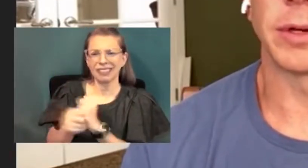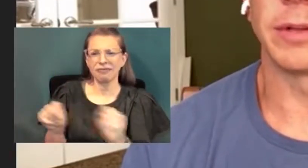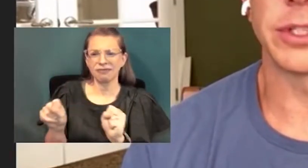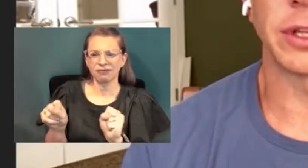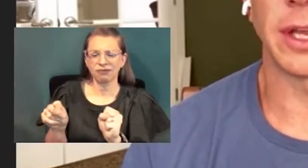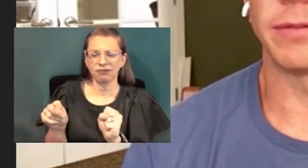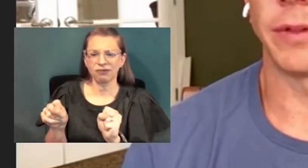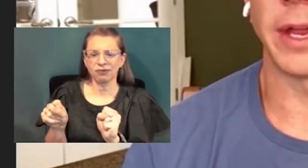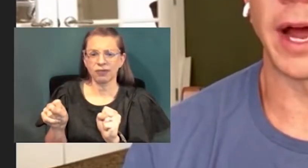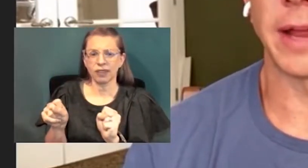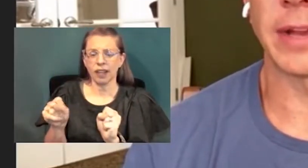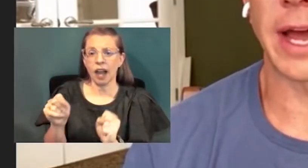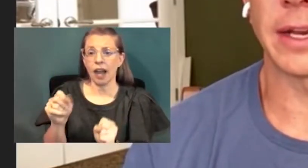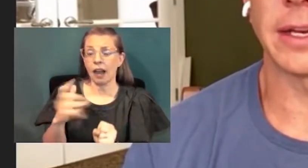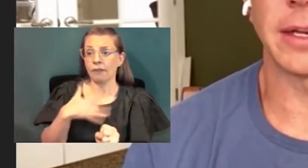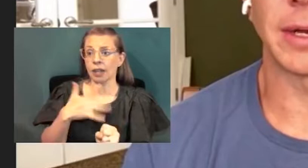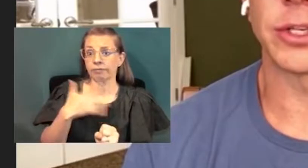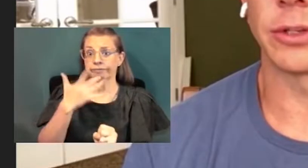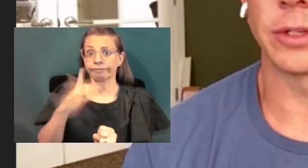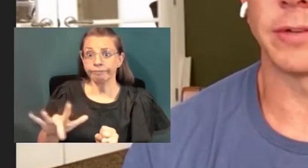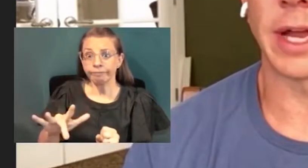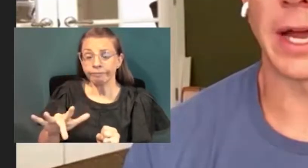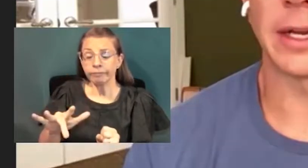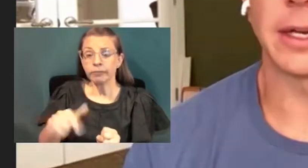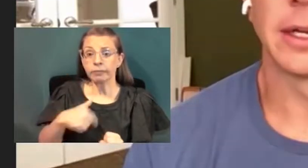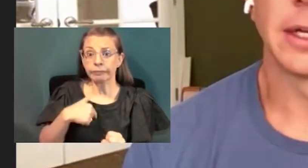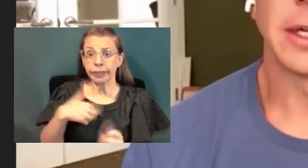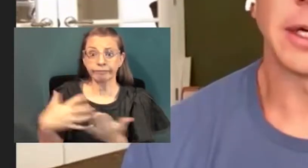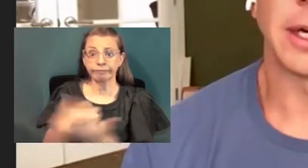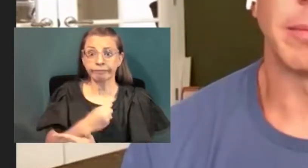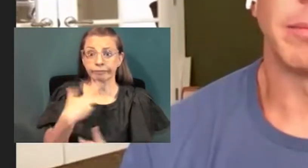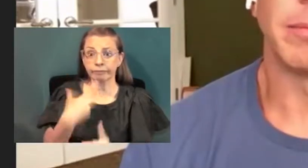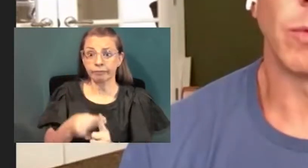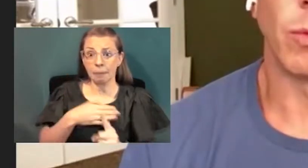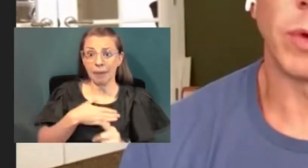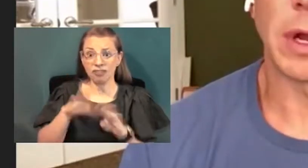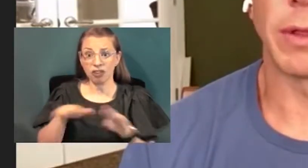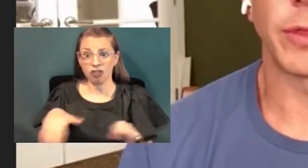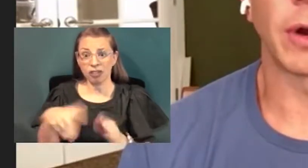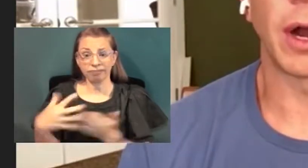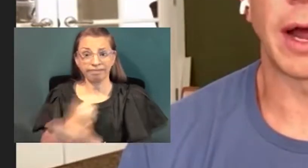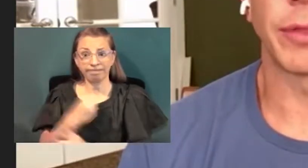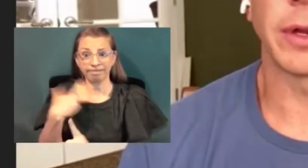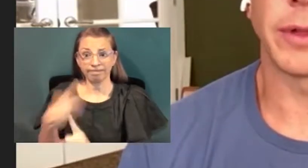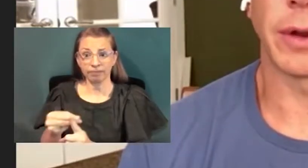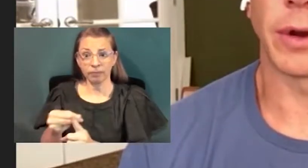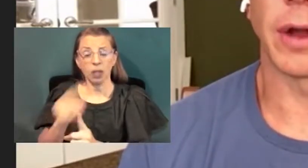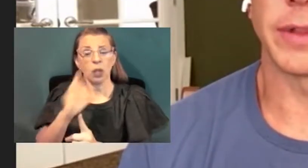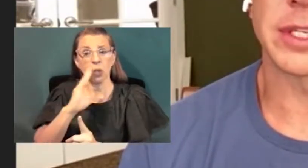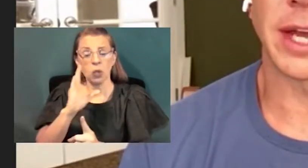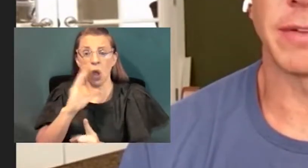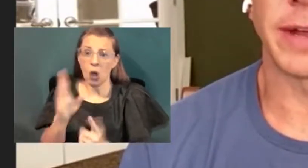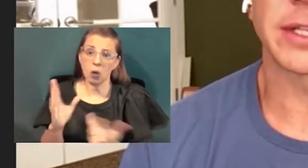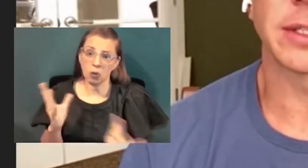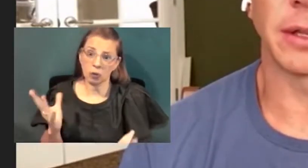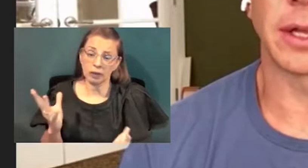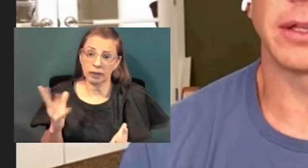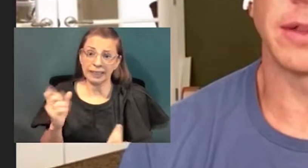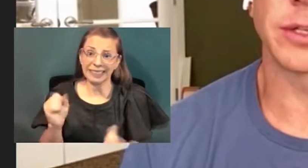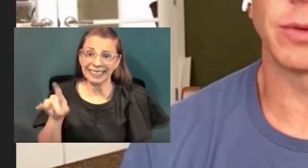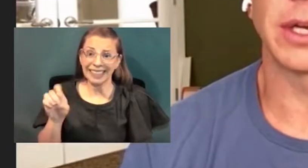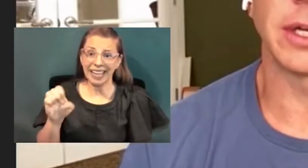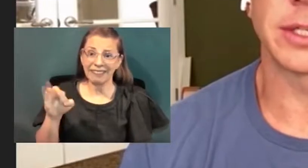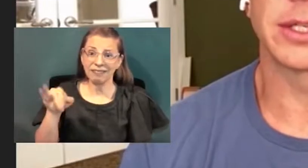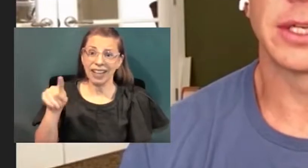feel privileged and thankful that I've gotten it and my children have gotten it. We know that there are out there, there are these side effects.